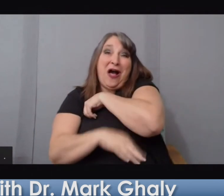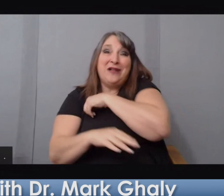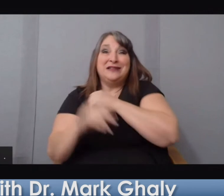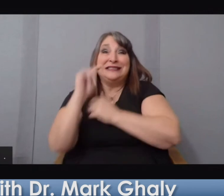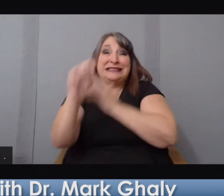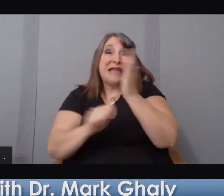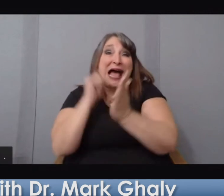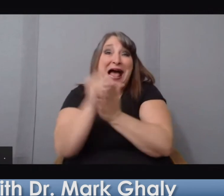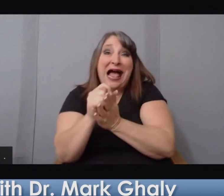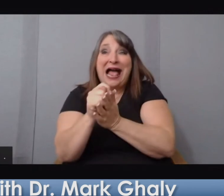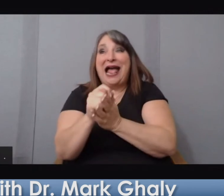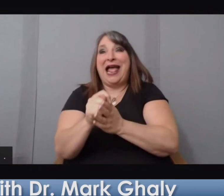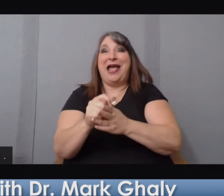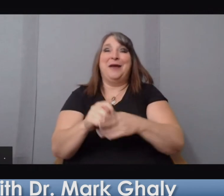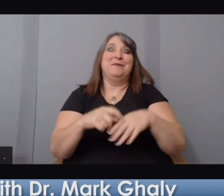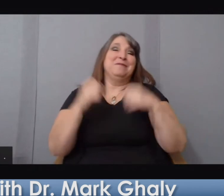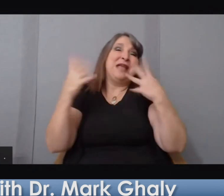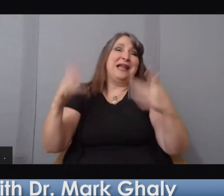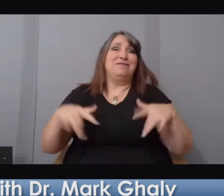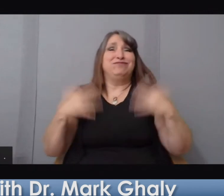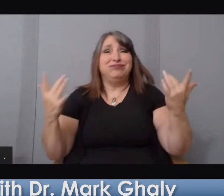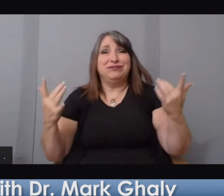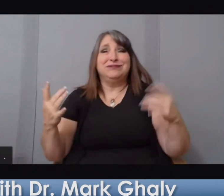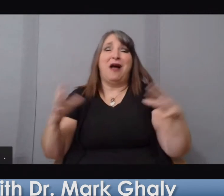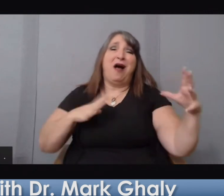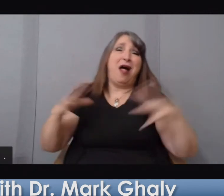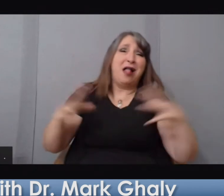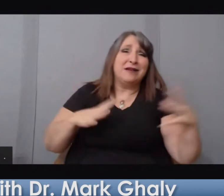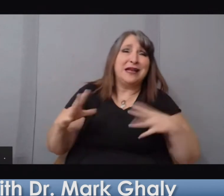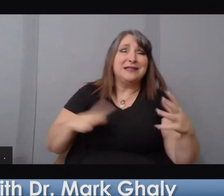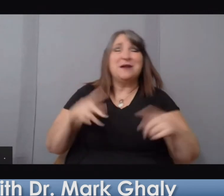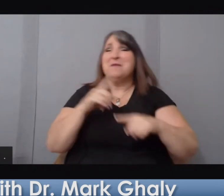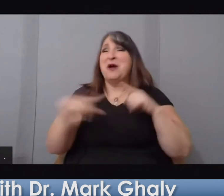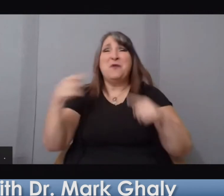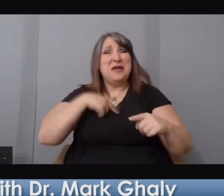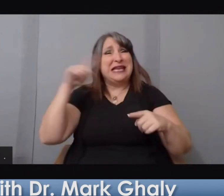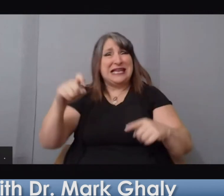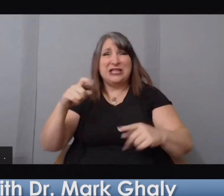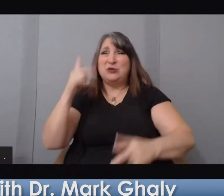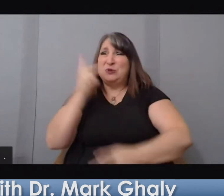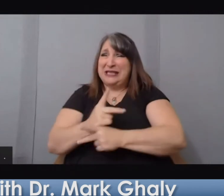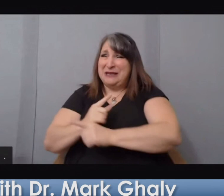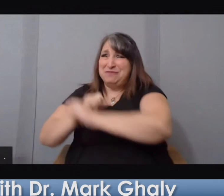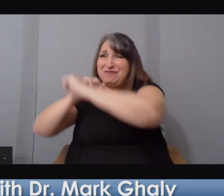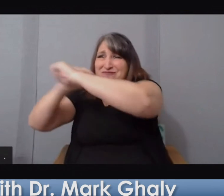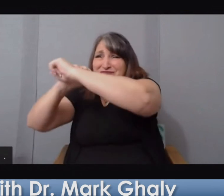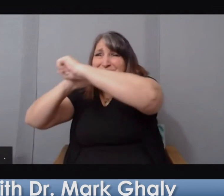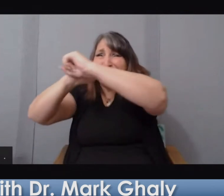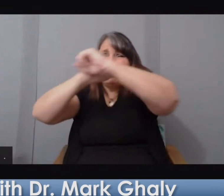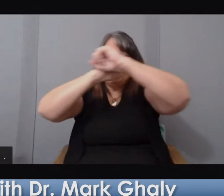up, how we make additional decisions to not just keep ourselves and families safe,